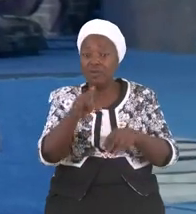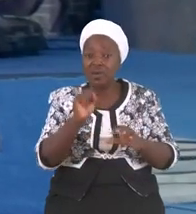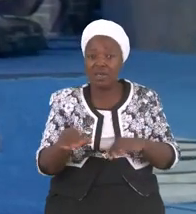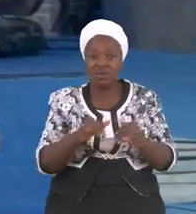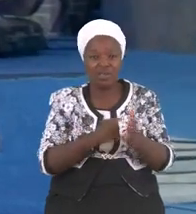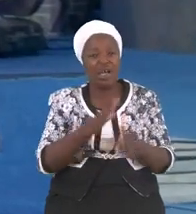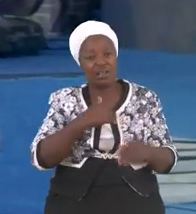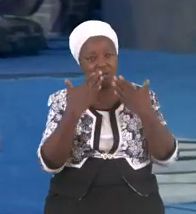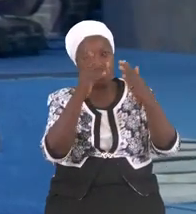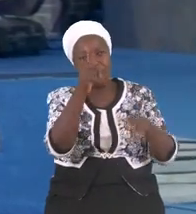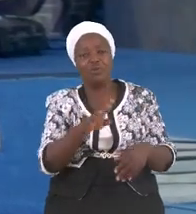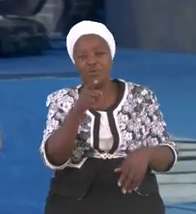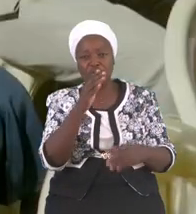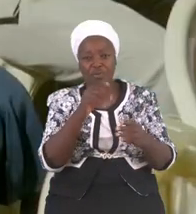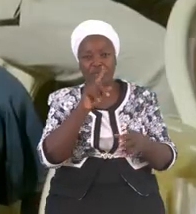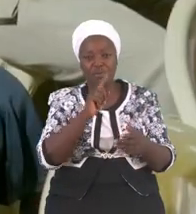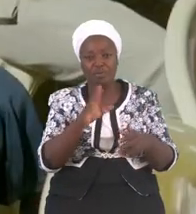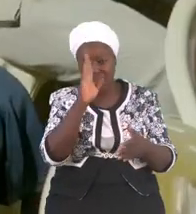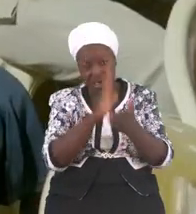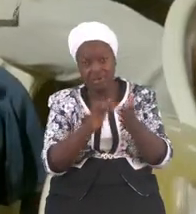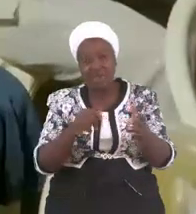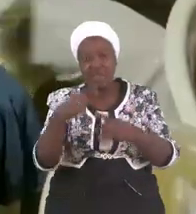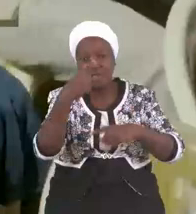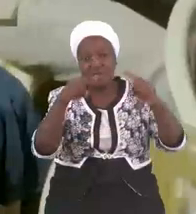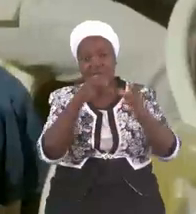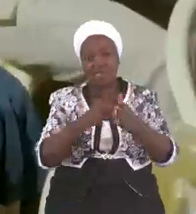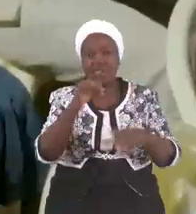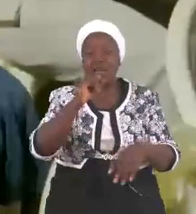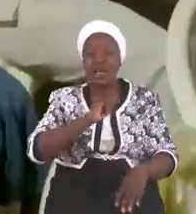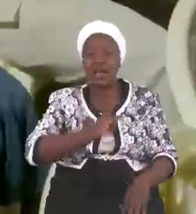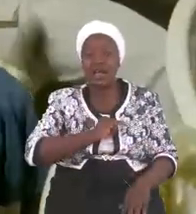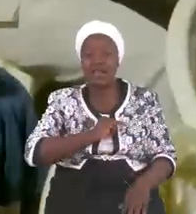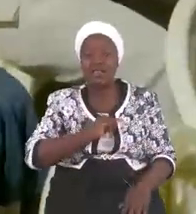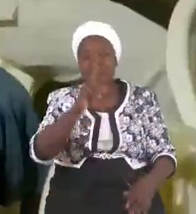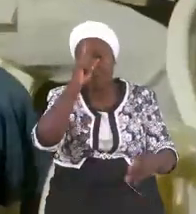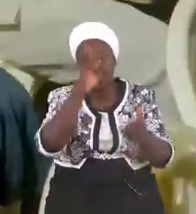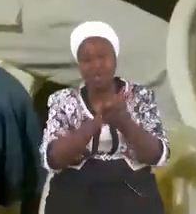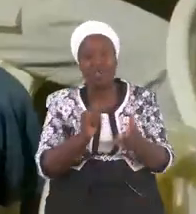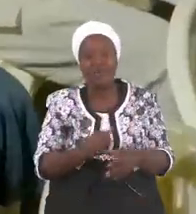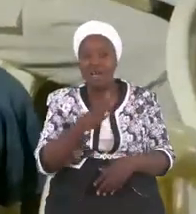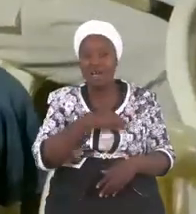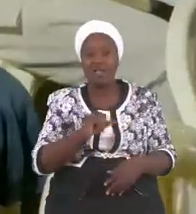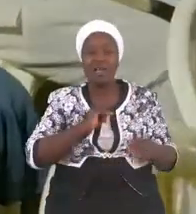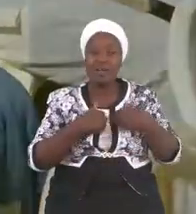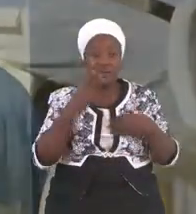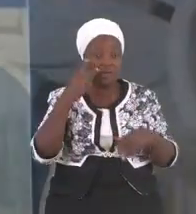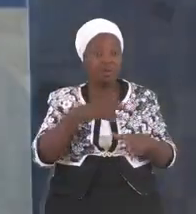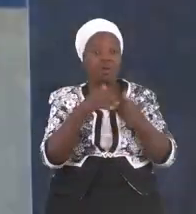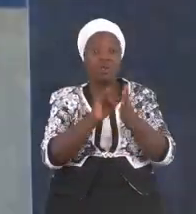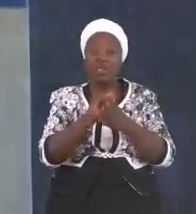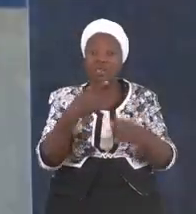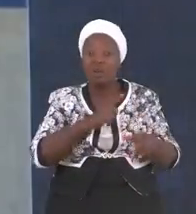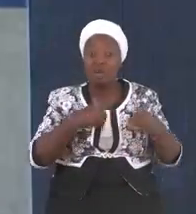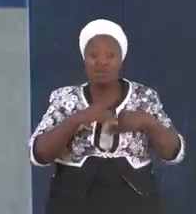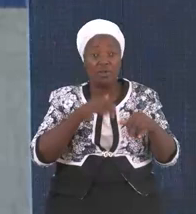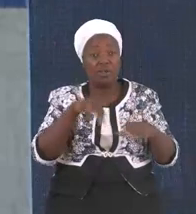believe, say, I believe. See what the Lord has been doing on the first day. He saved